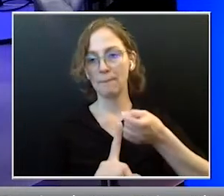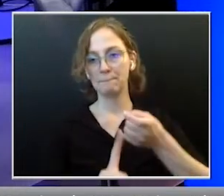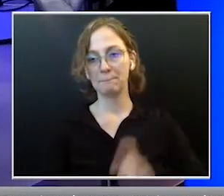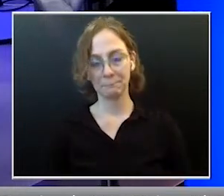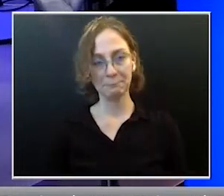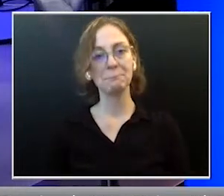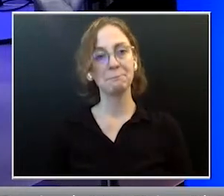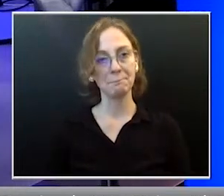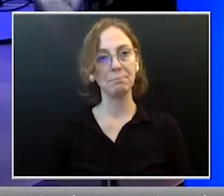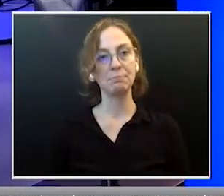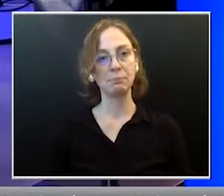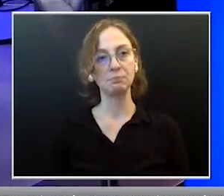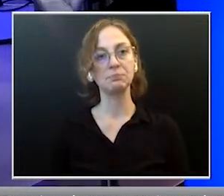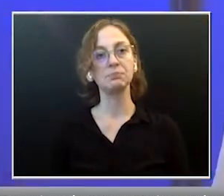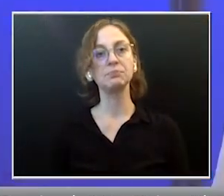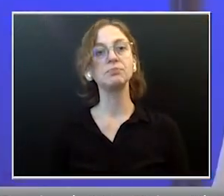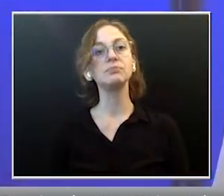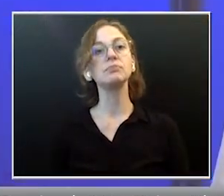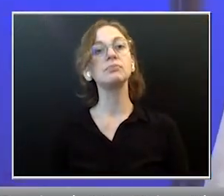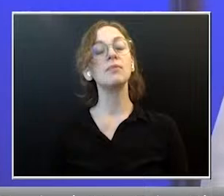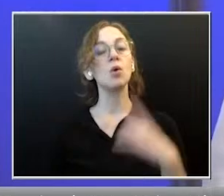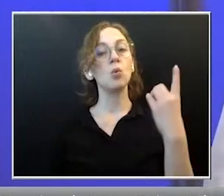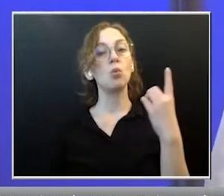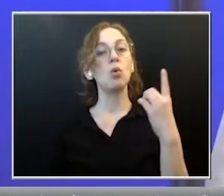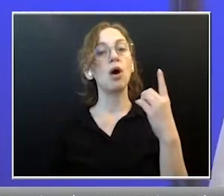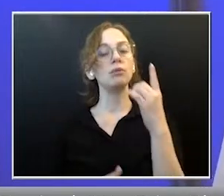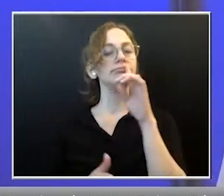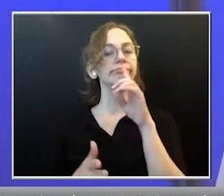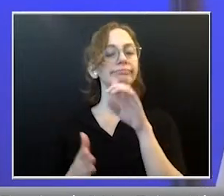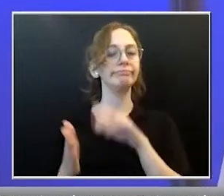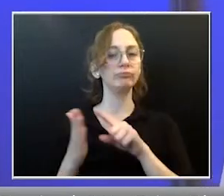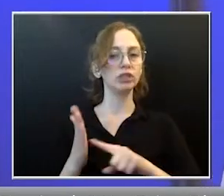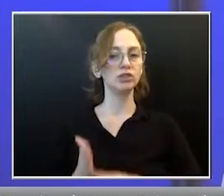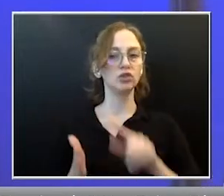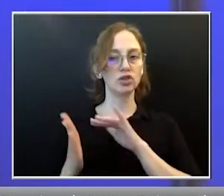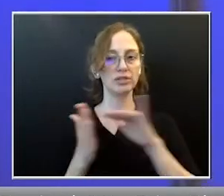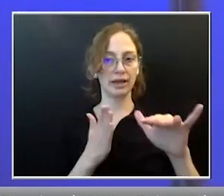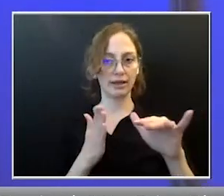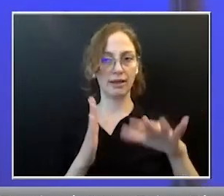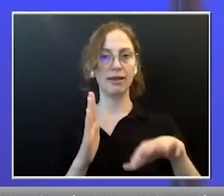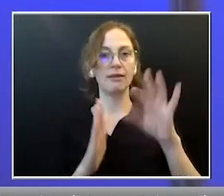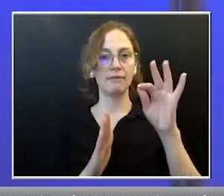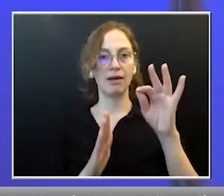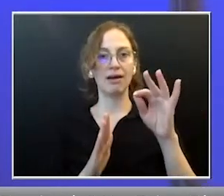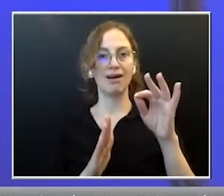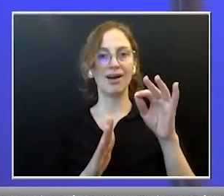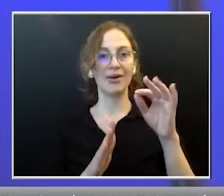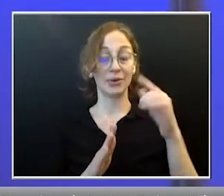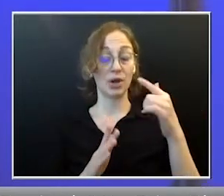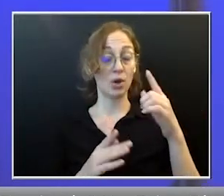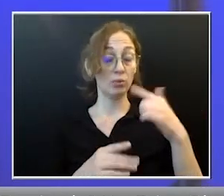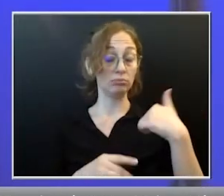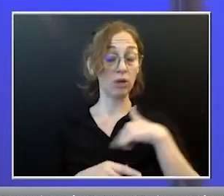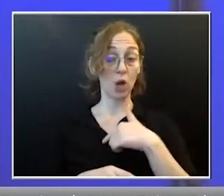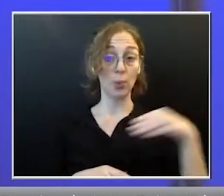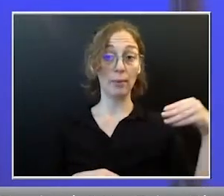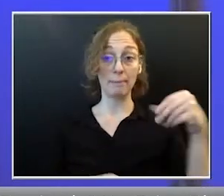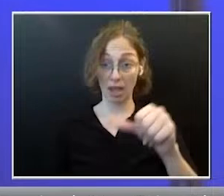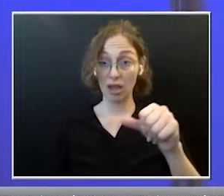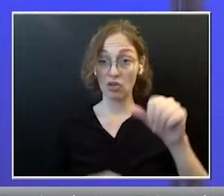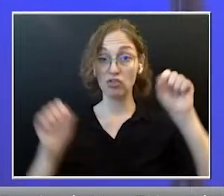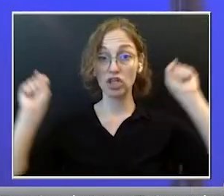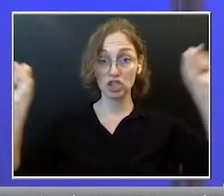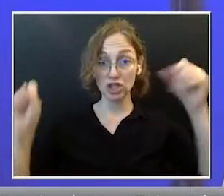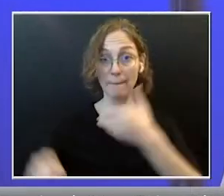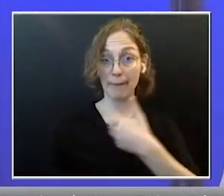found in a research study where we covered the gym membership, and we covered 2 days a week